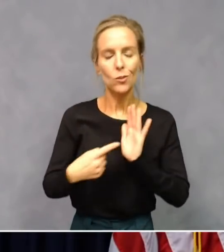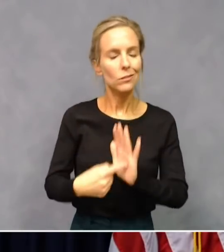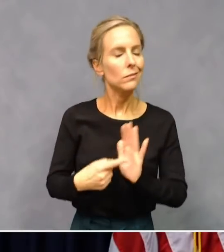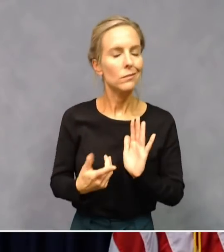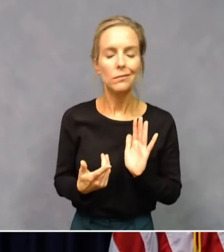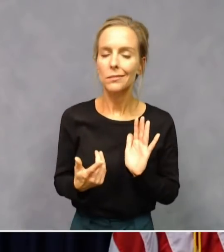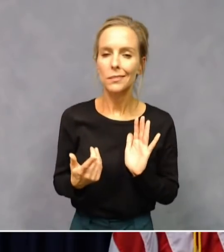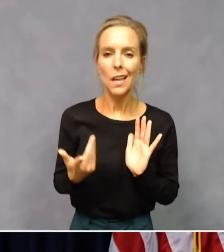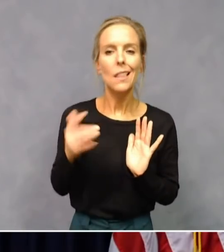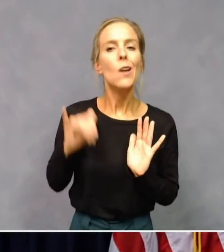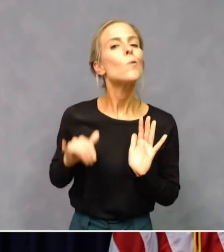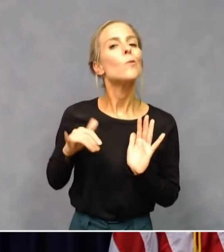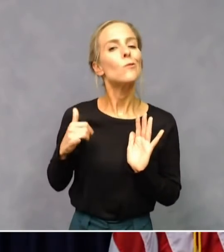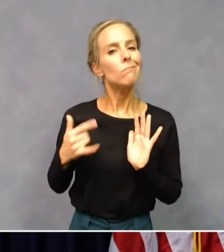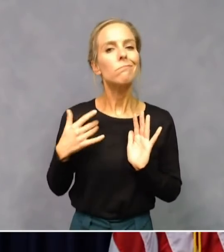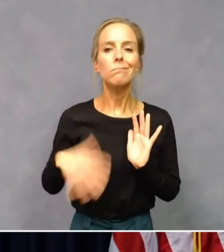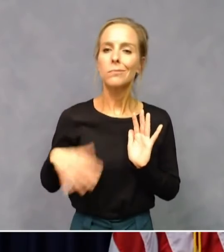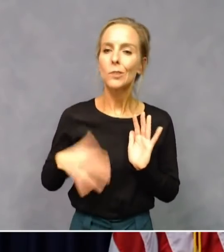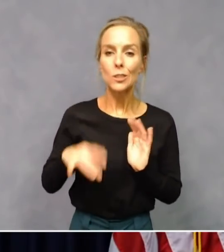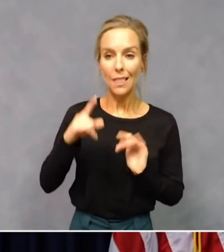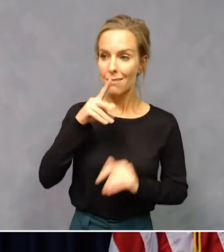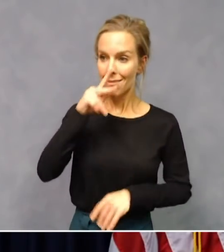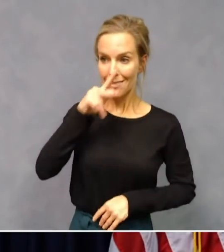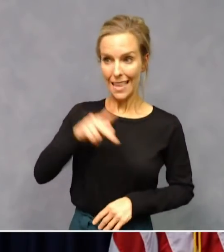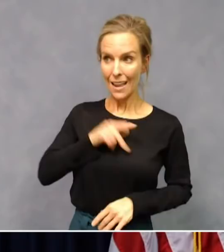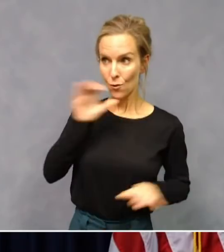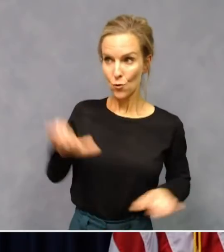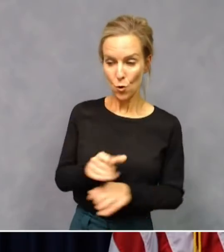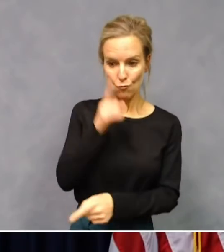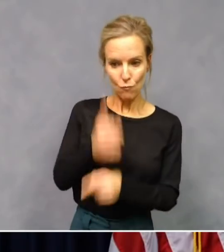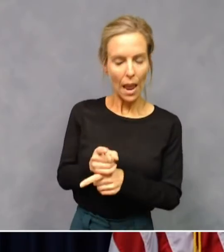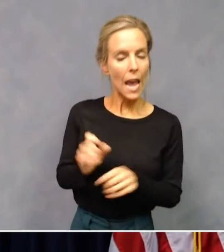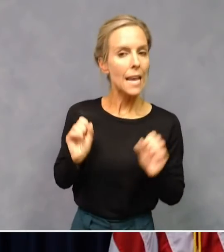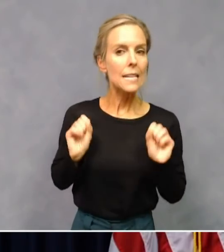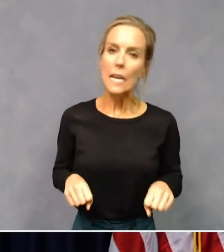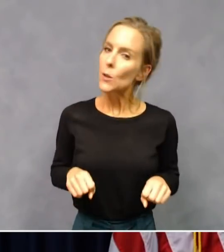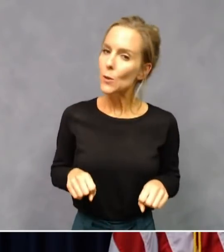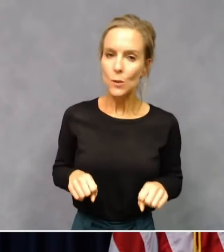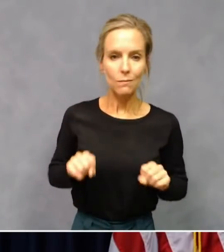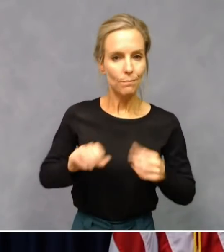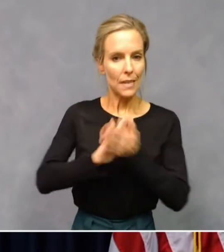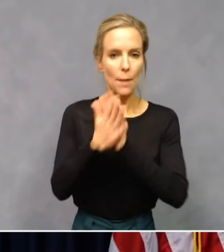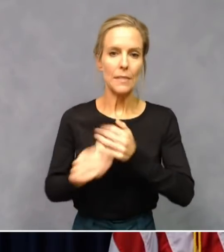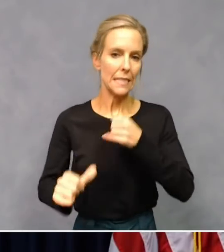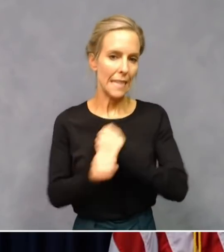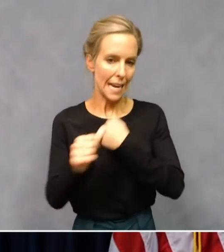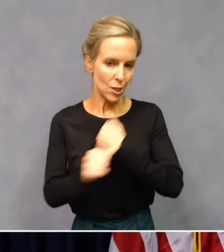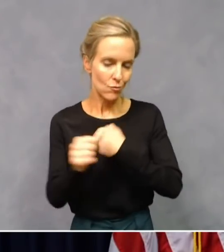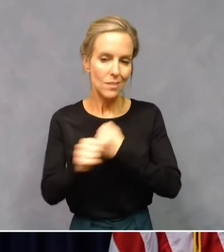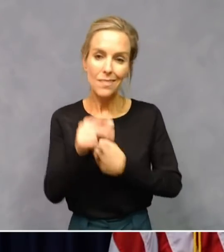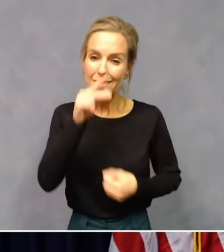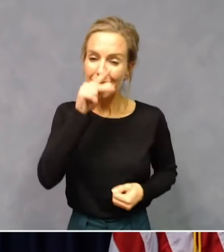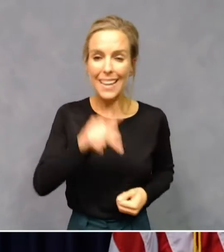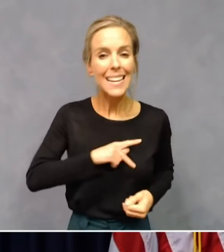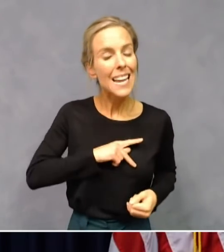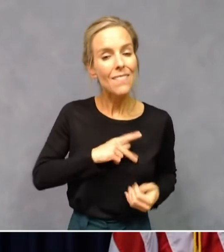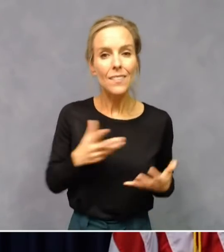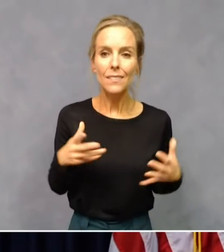that Thanksgiving, if we don't do it the right way, can end up really dangerous. Thanksgiving is a meal with